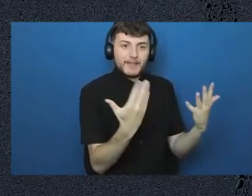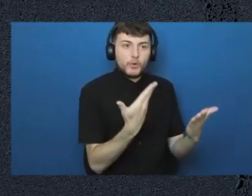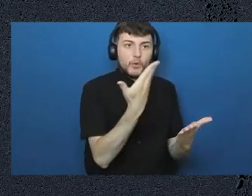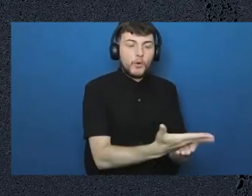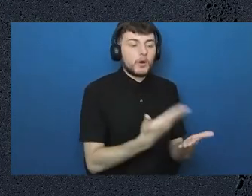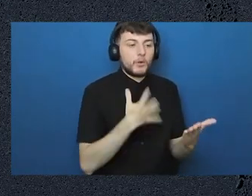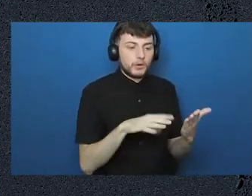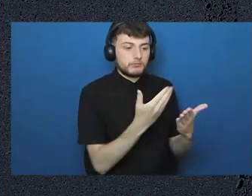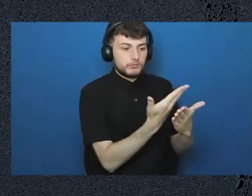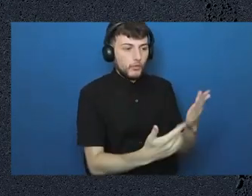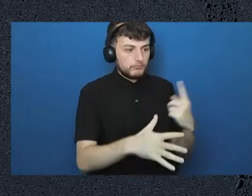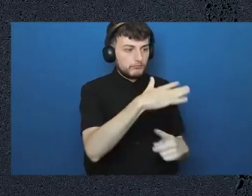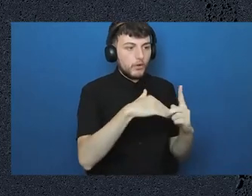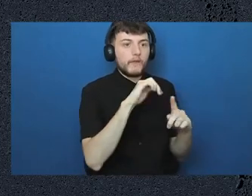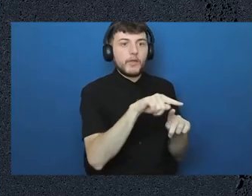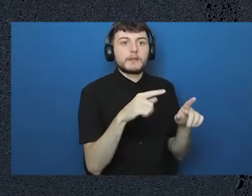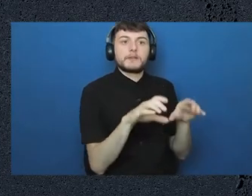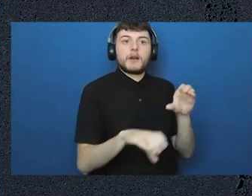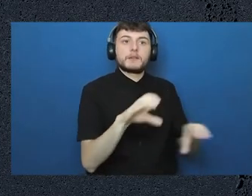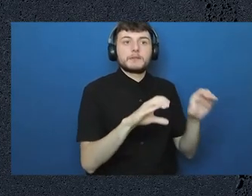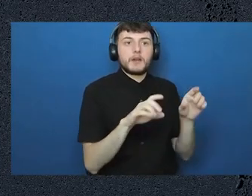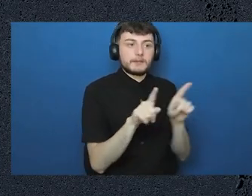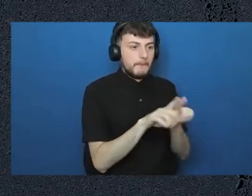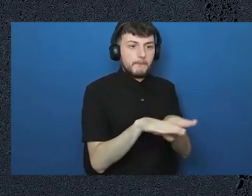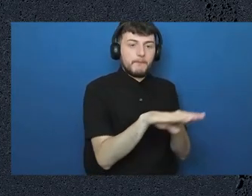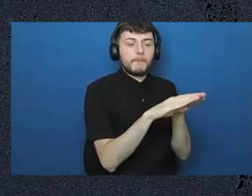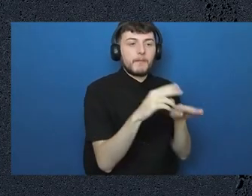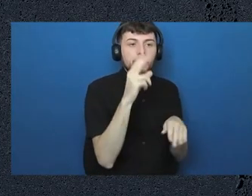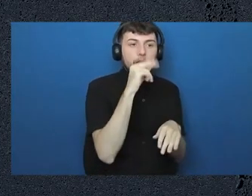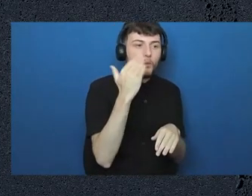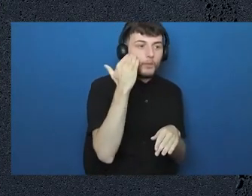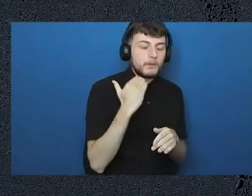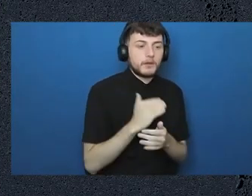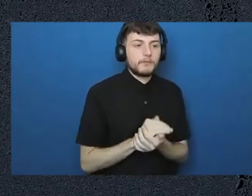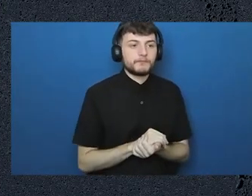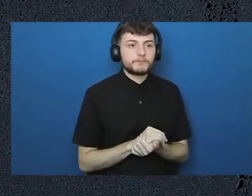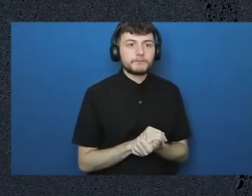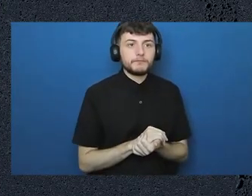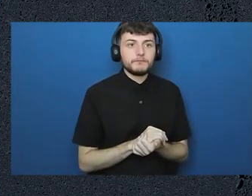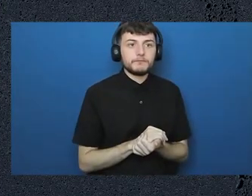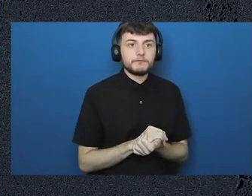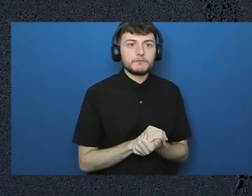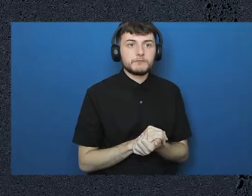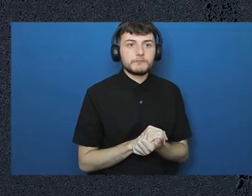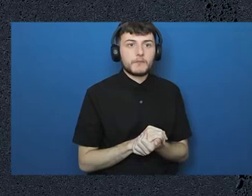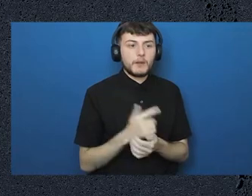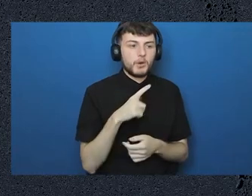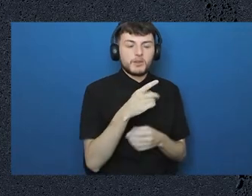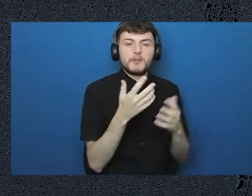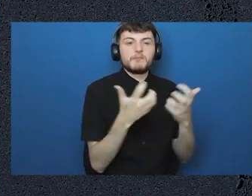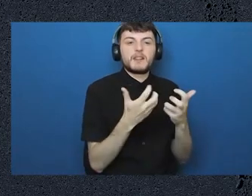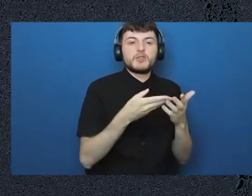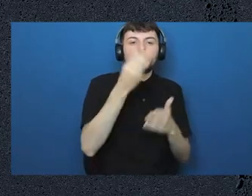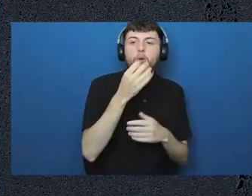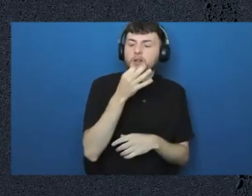practice, almost as much as the young women were. It was interesting. Yeah. So, like, why are we learning this? You know, students ask that